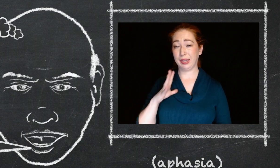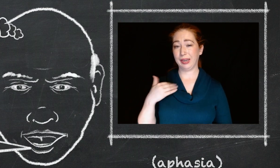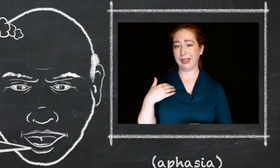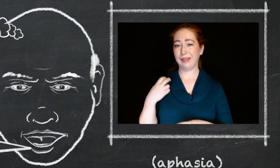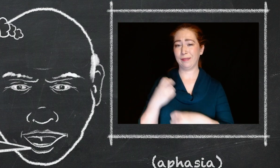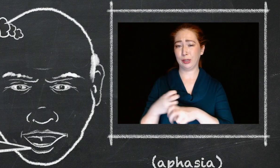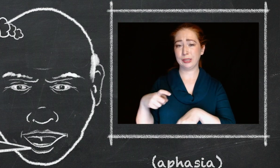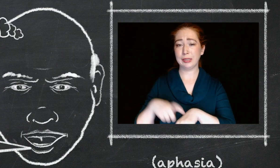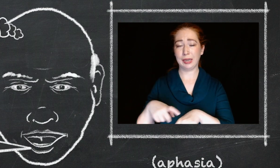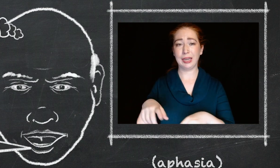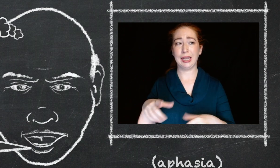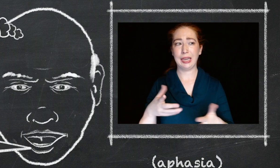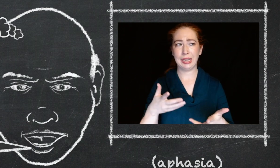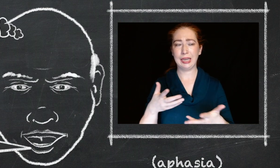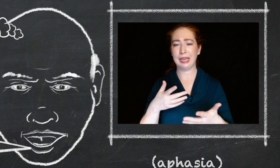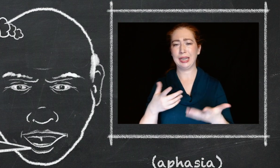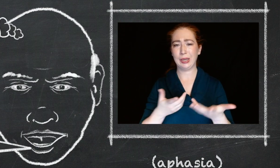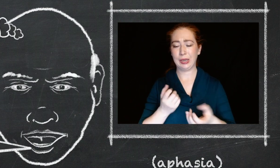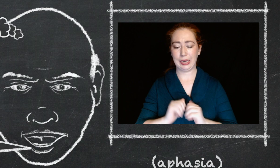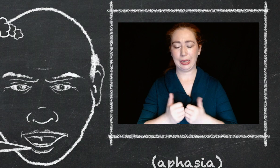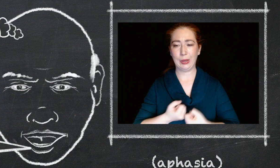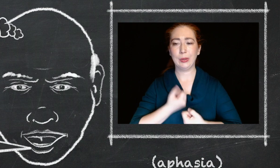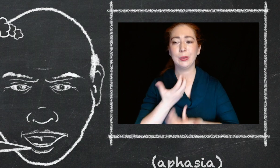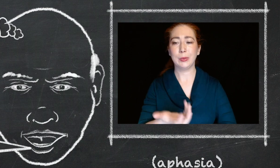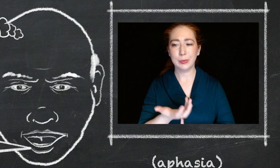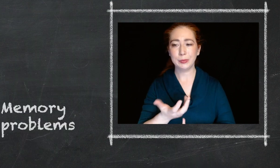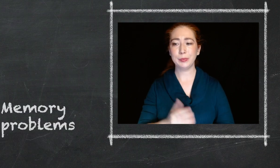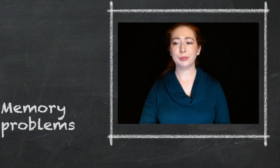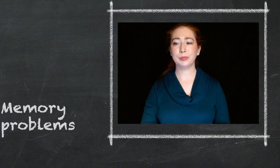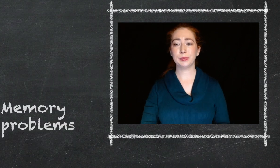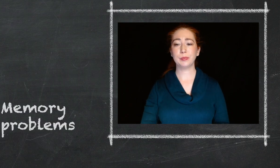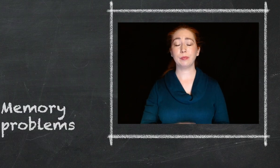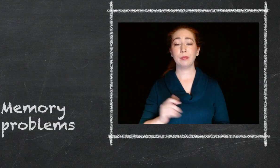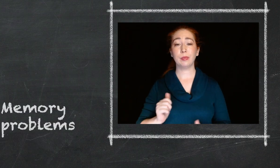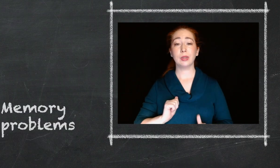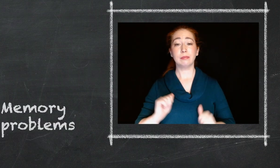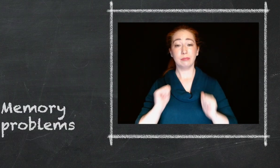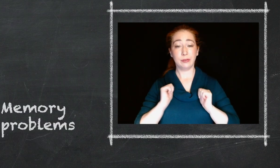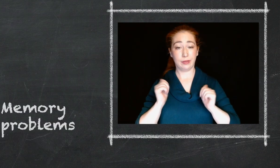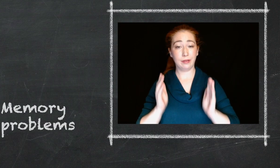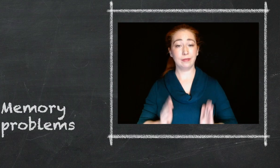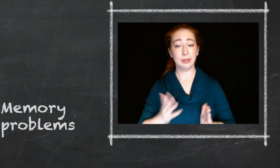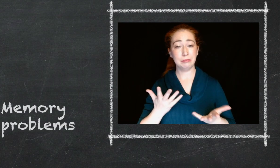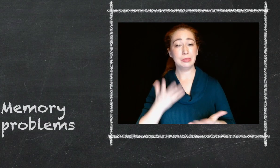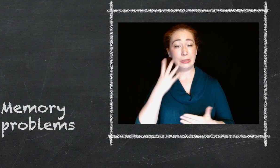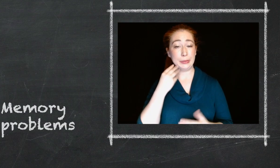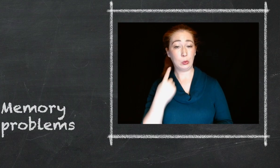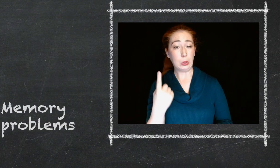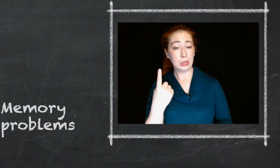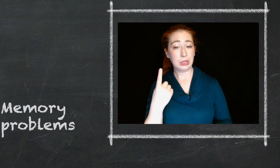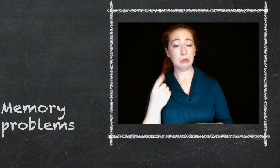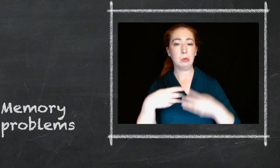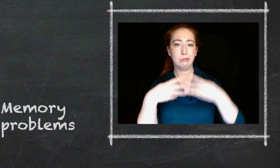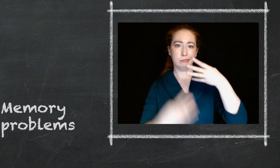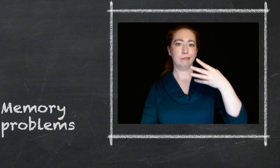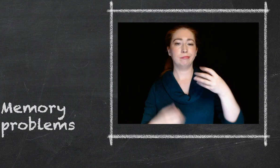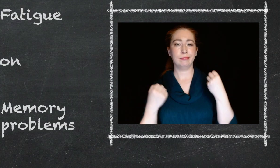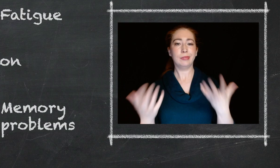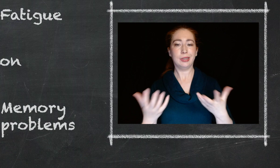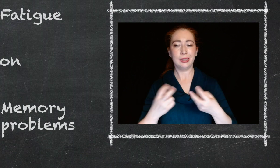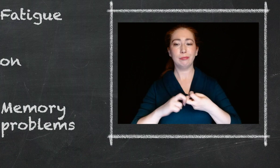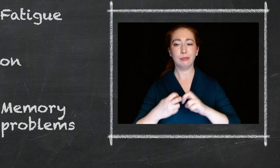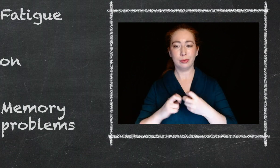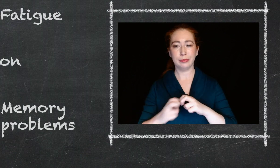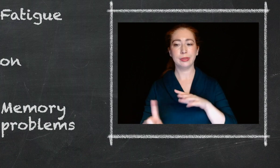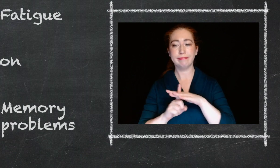like this man who has a hard time finding the right words to say. A TBI survivor may experience one of these